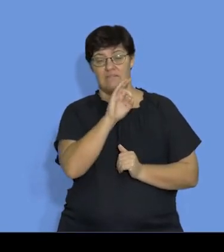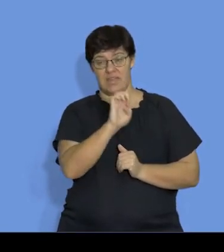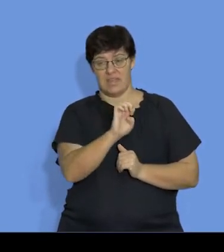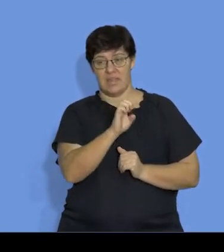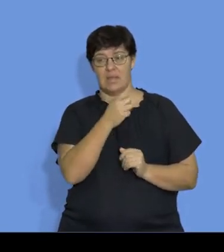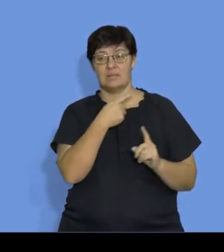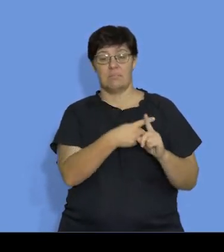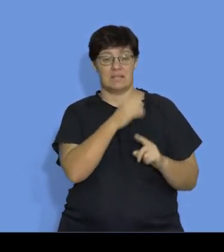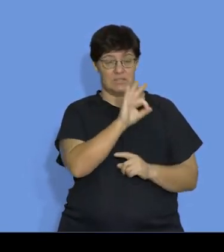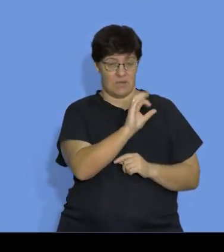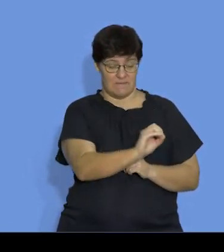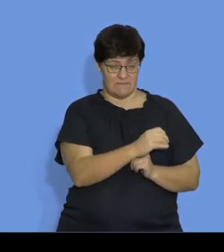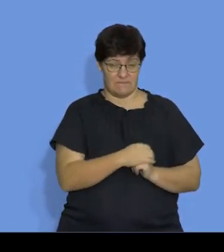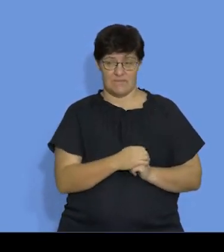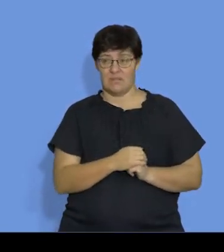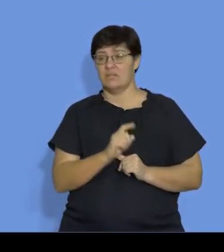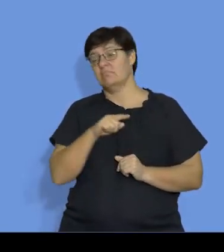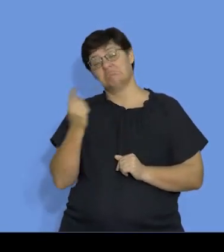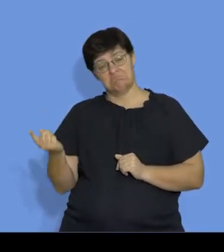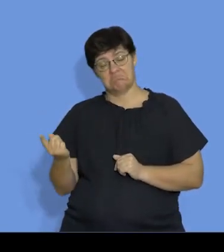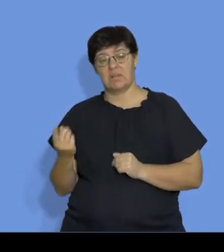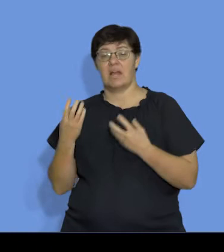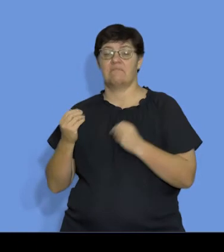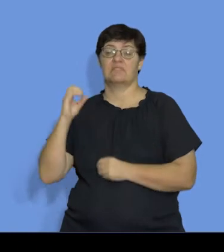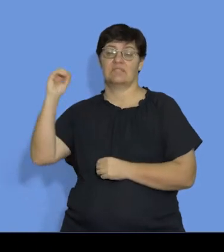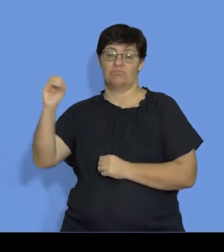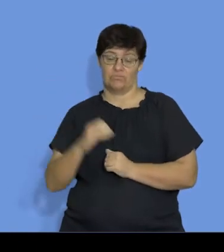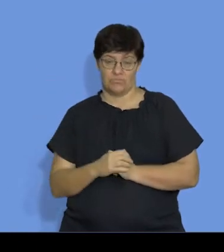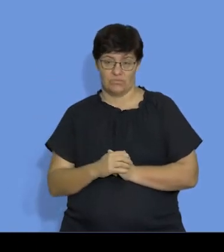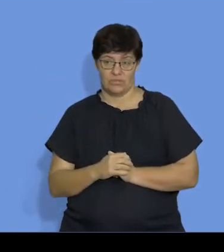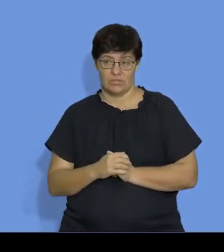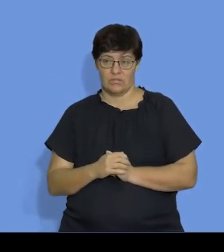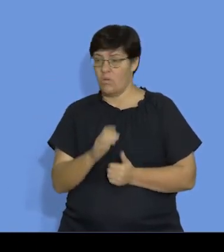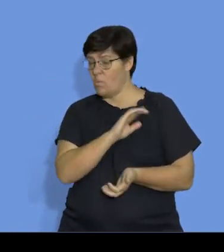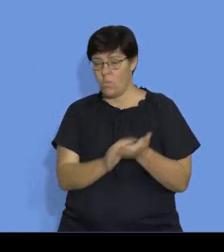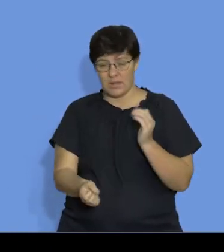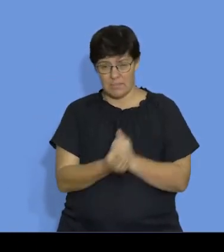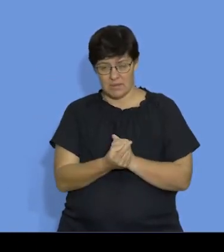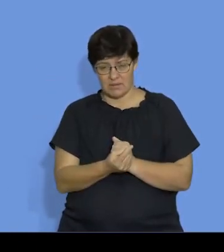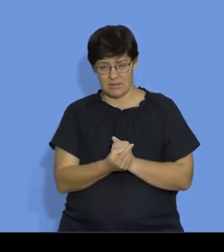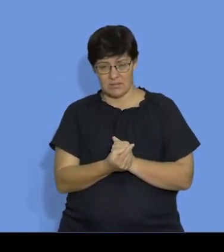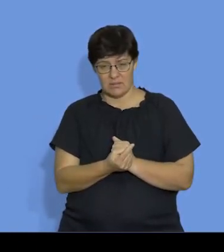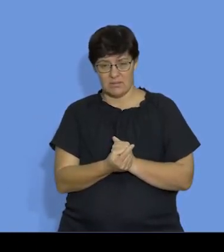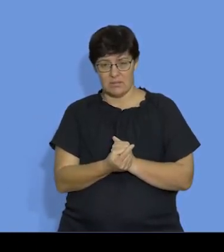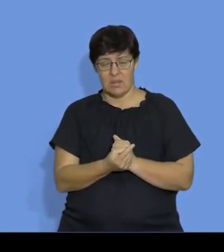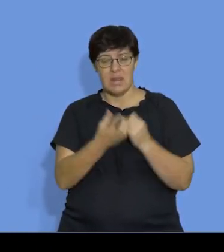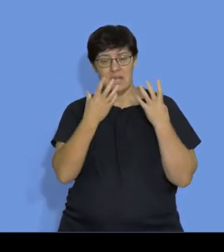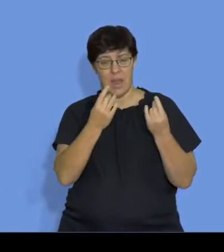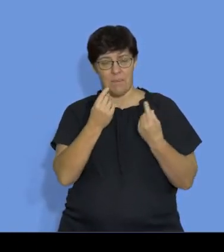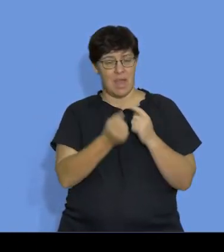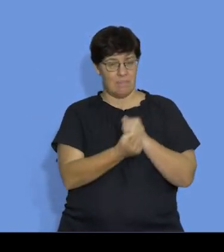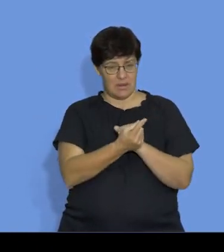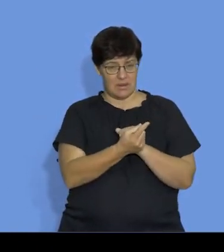+3, okay? On the other end, it's 0. So what has happened to the oxidation number of iron? It